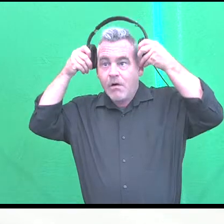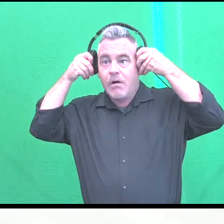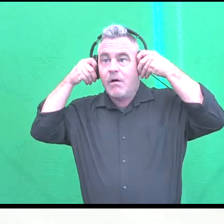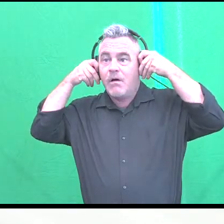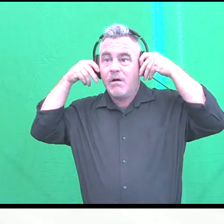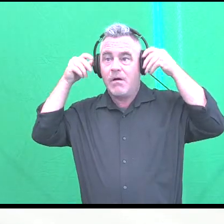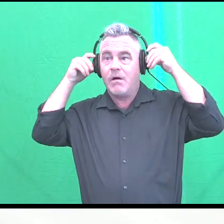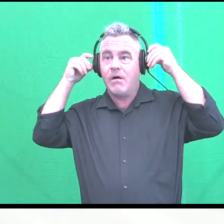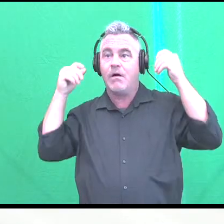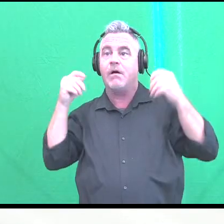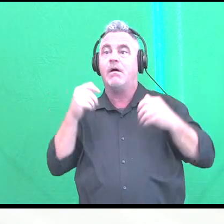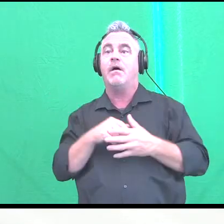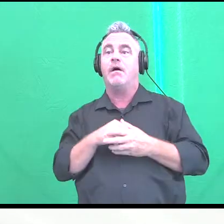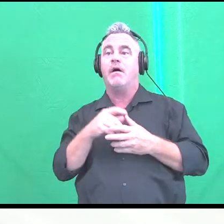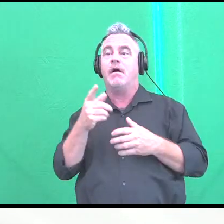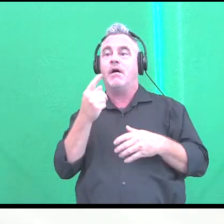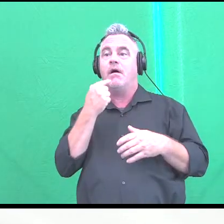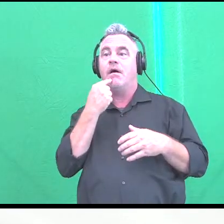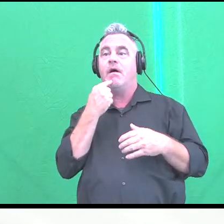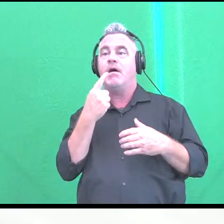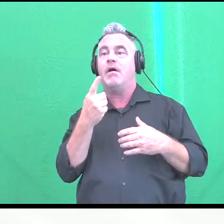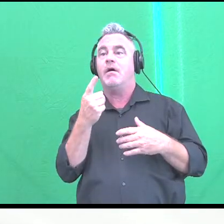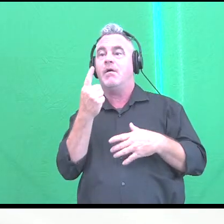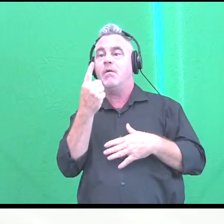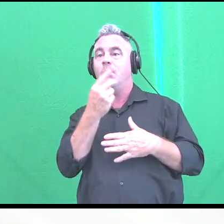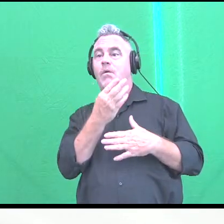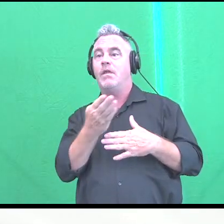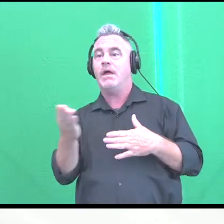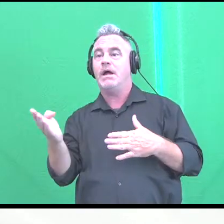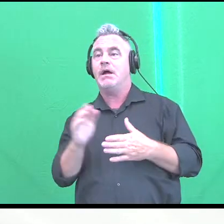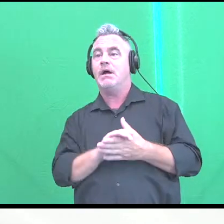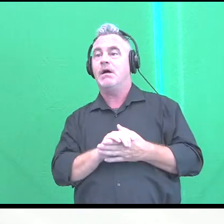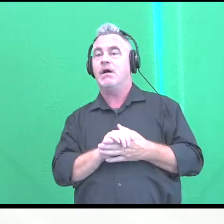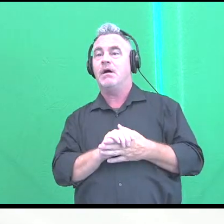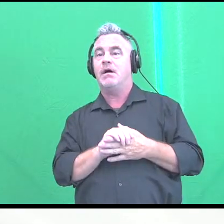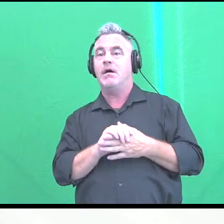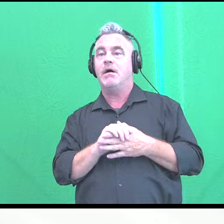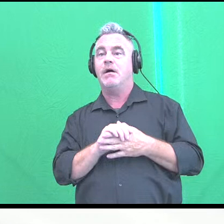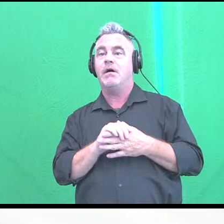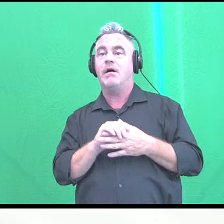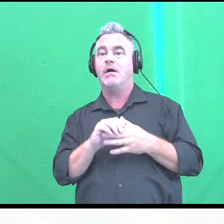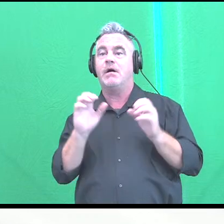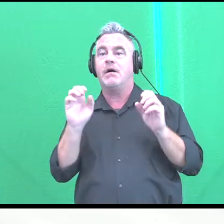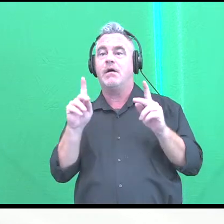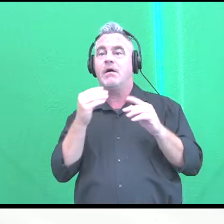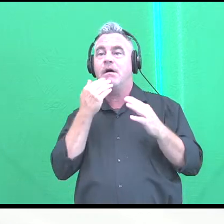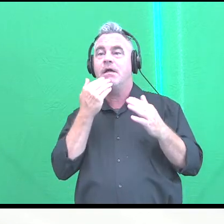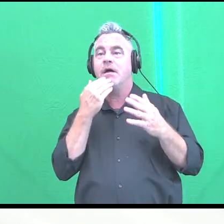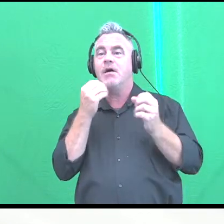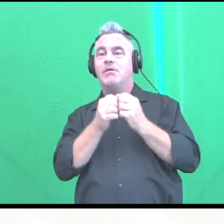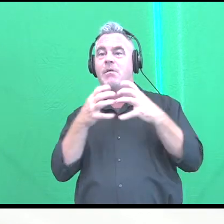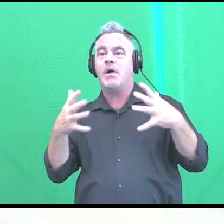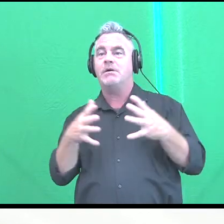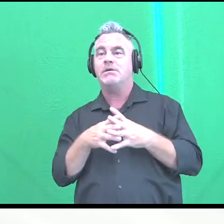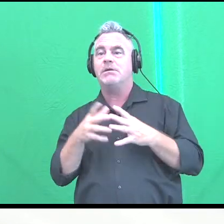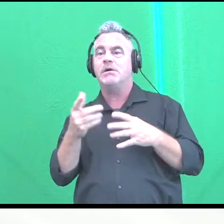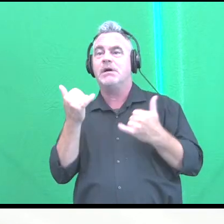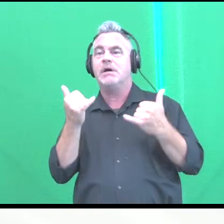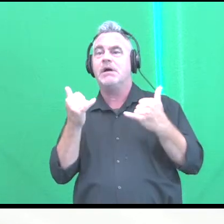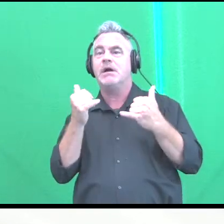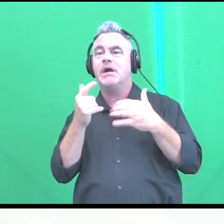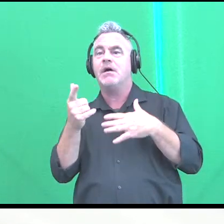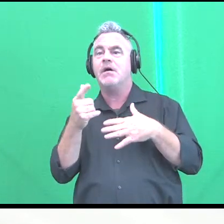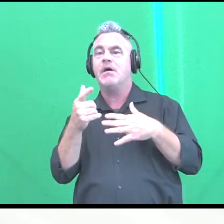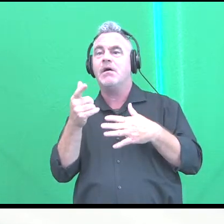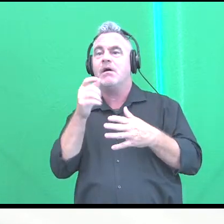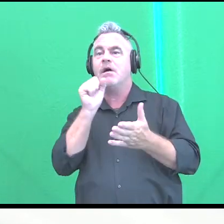There are no closed session items to report. Okay, thank you very much. Now we're going to do the